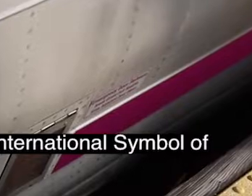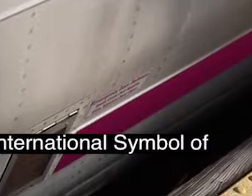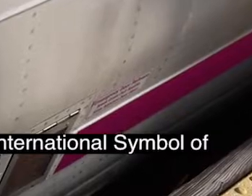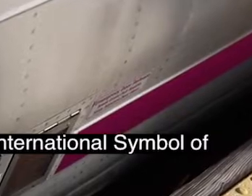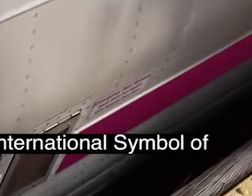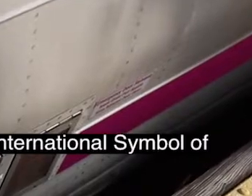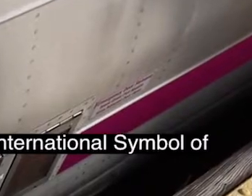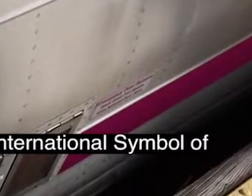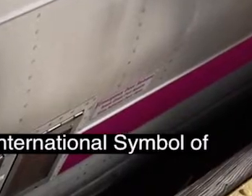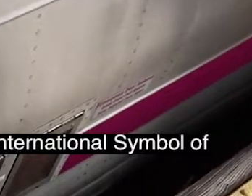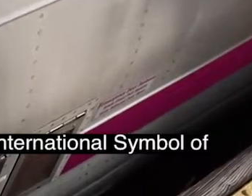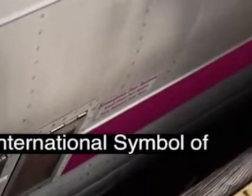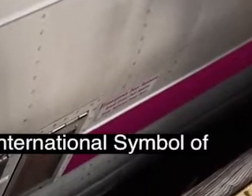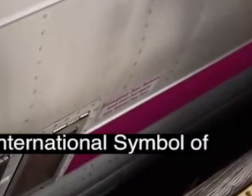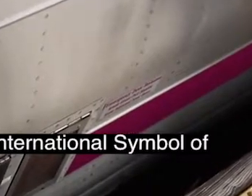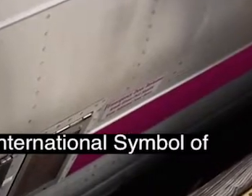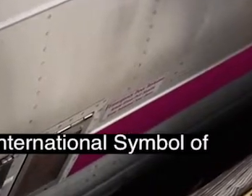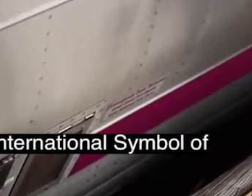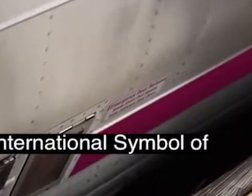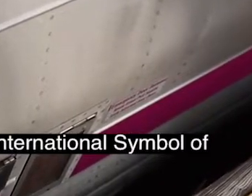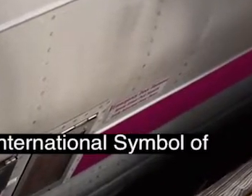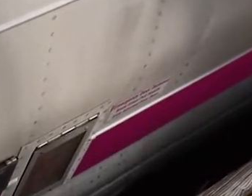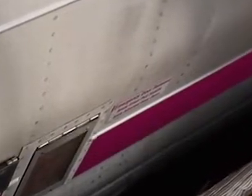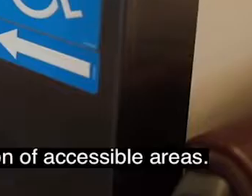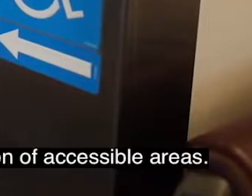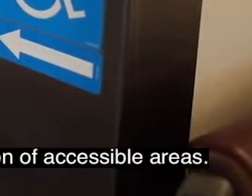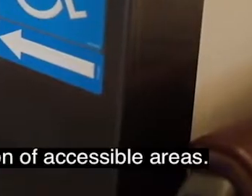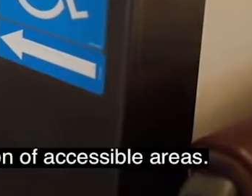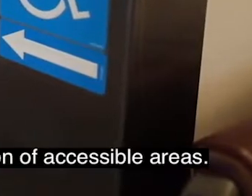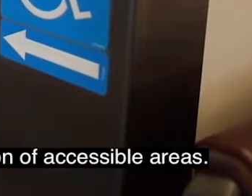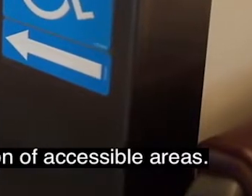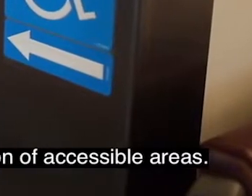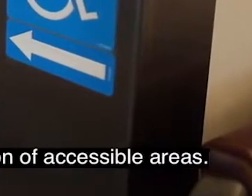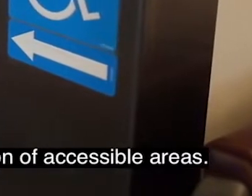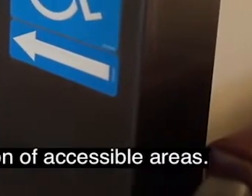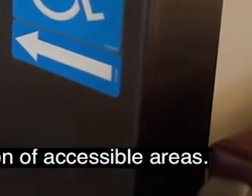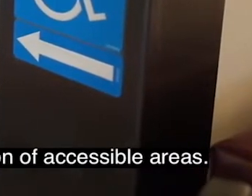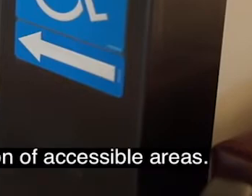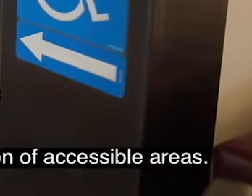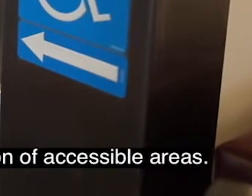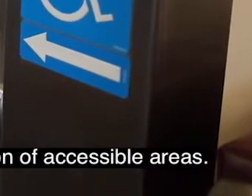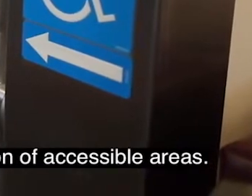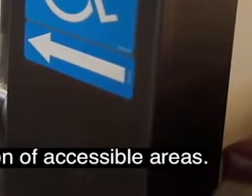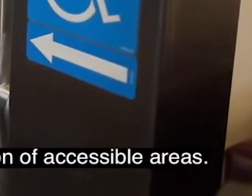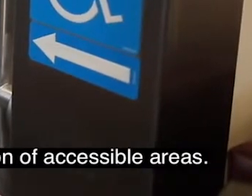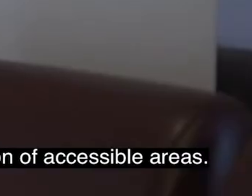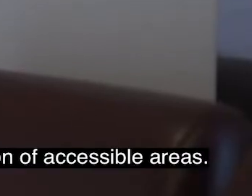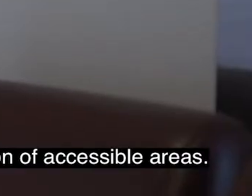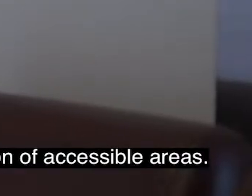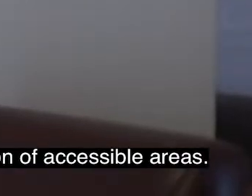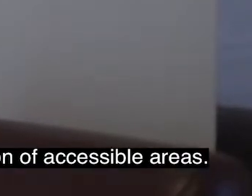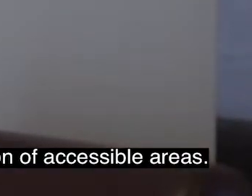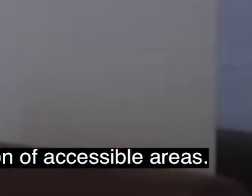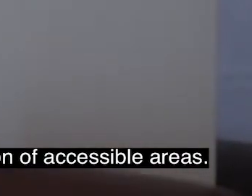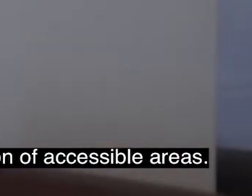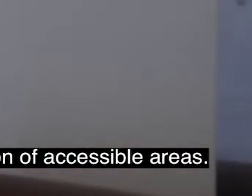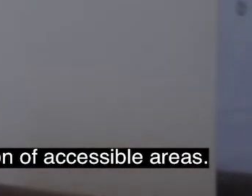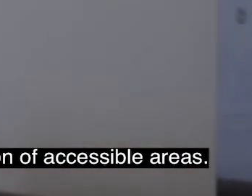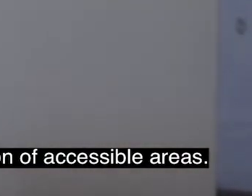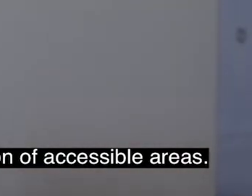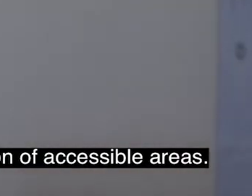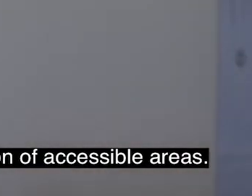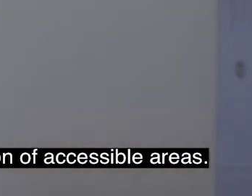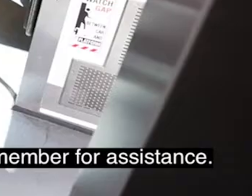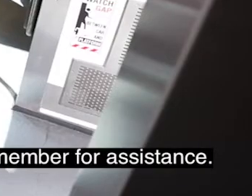each train are marked with the international symbol of accessibility. Once on the train, priority seating signs show the location of